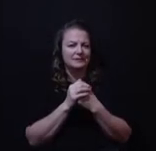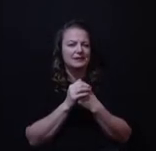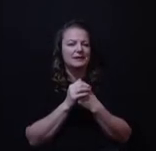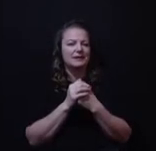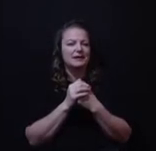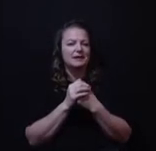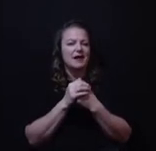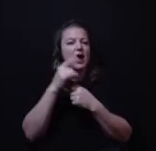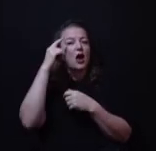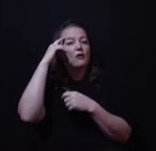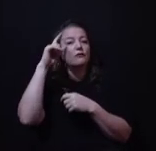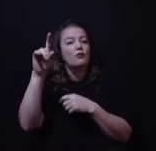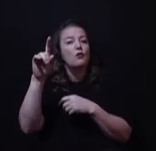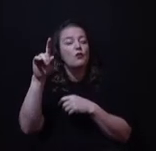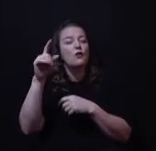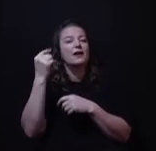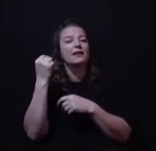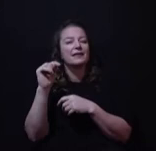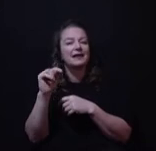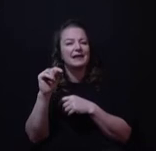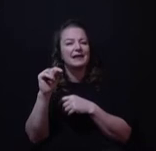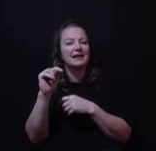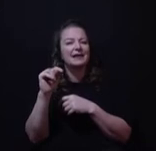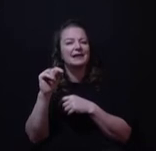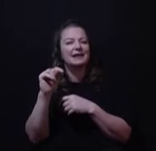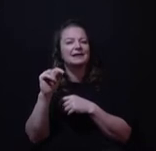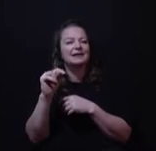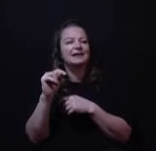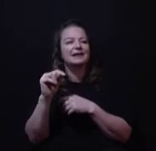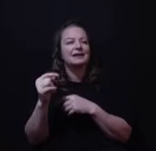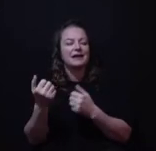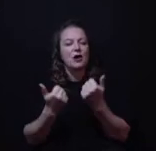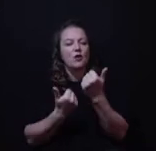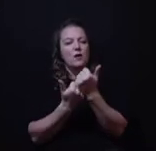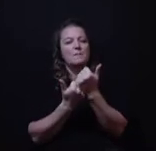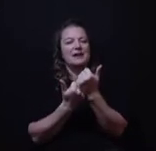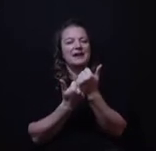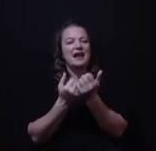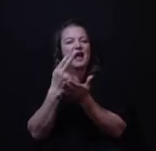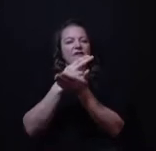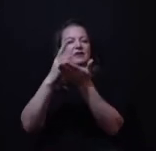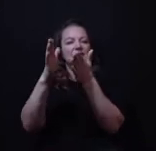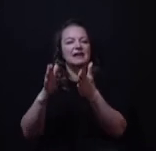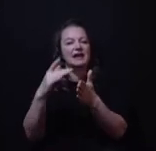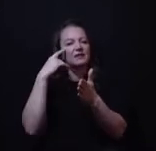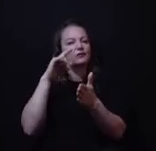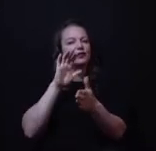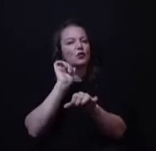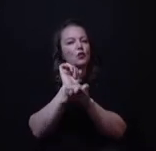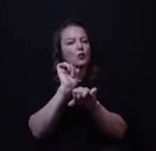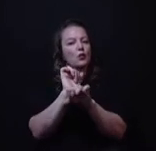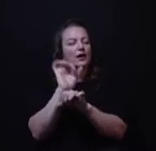For the equipping of the saints for the work of the ministry.